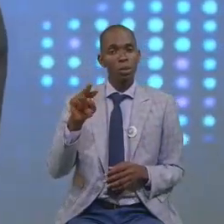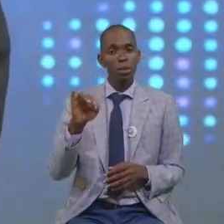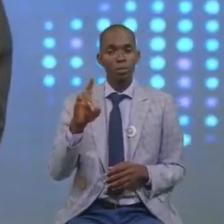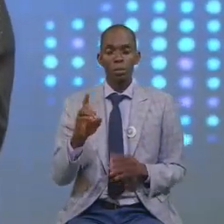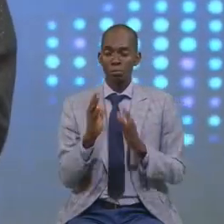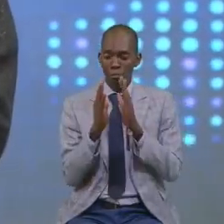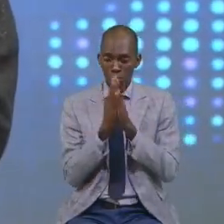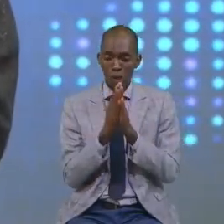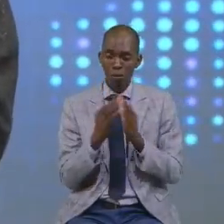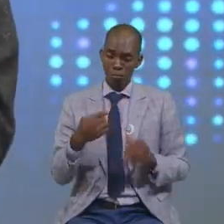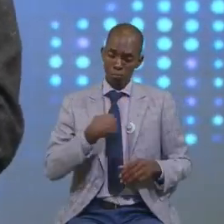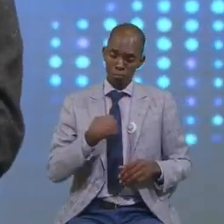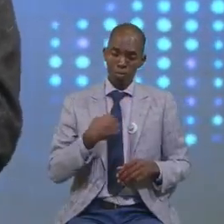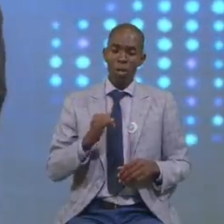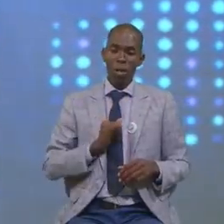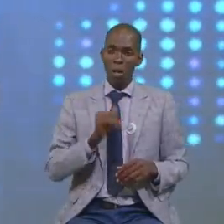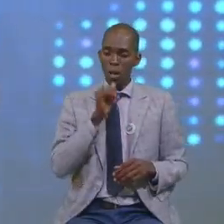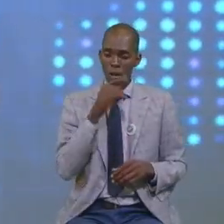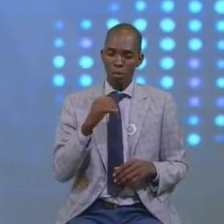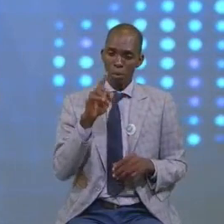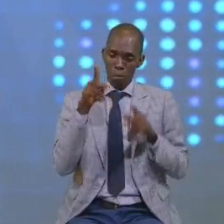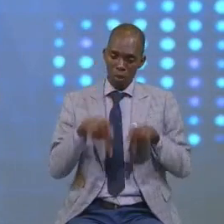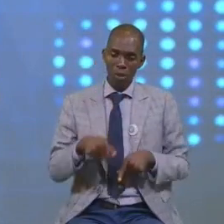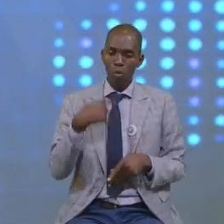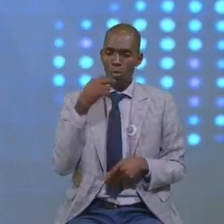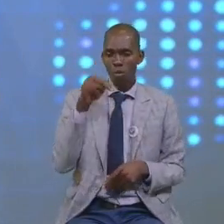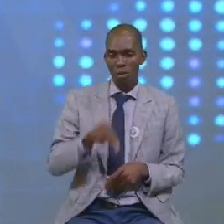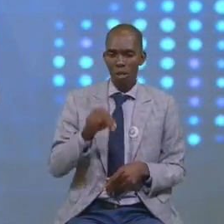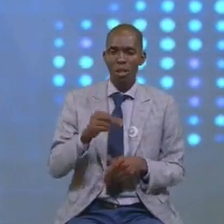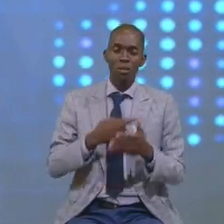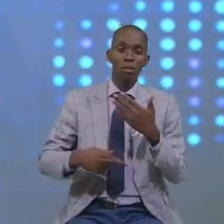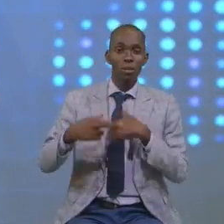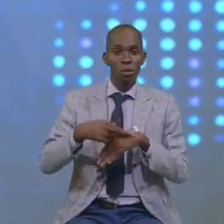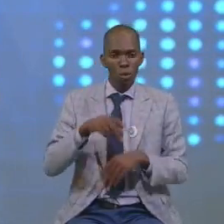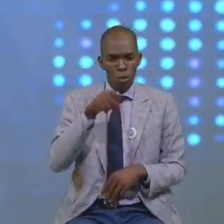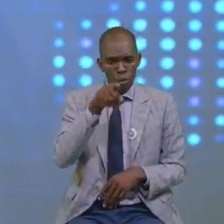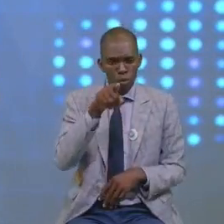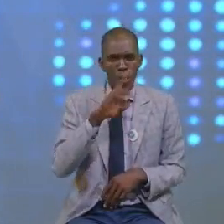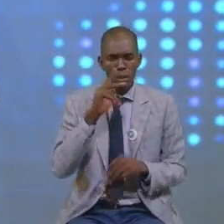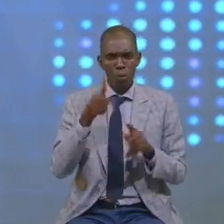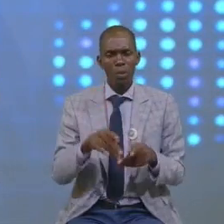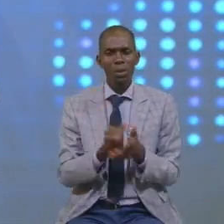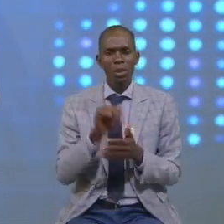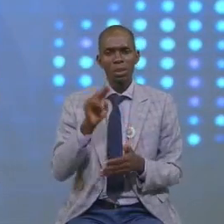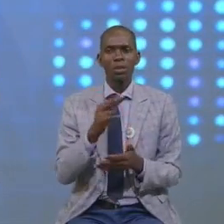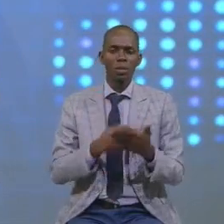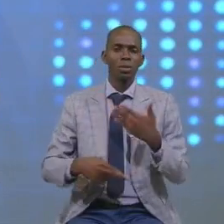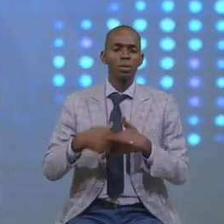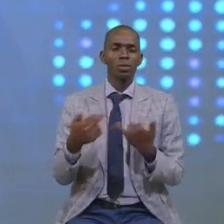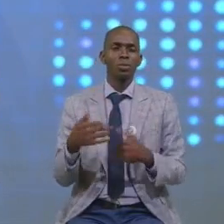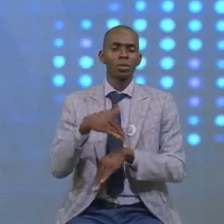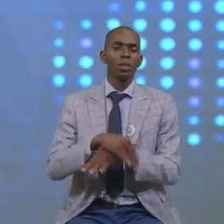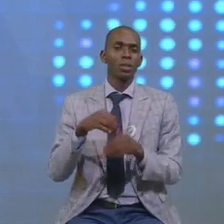the one in need of restoration. You are the one in need of restoration. He